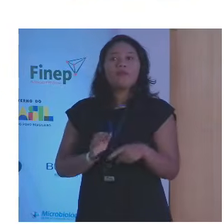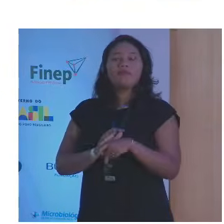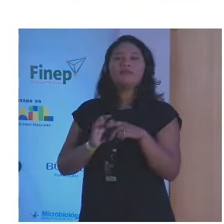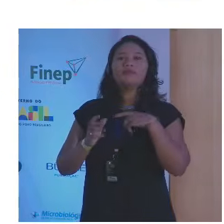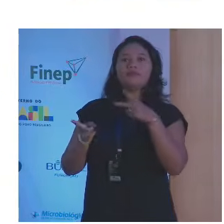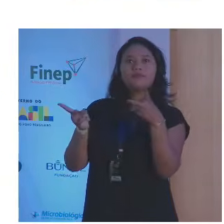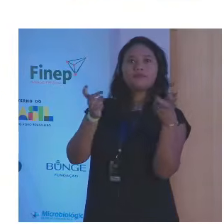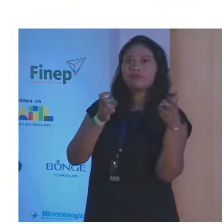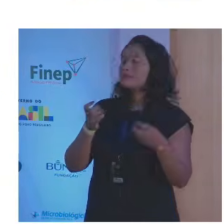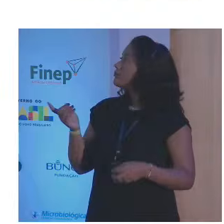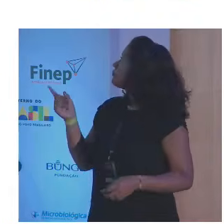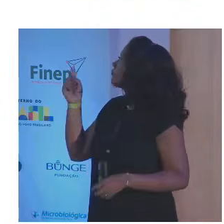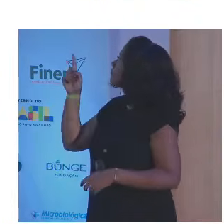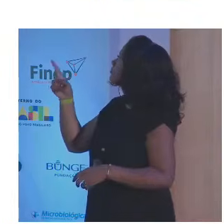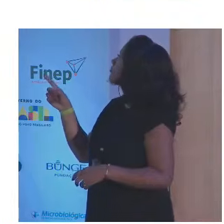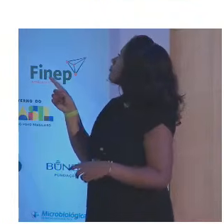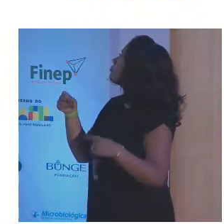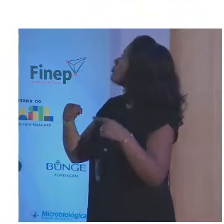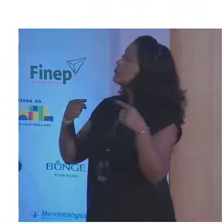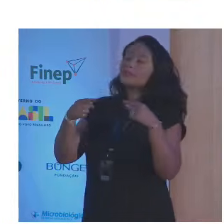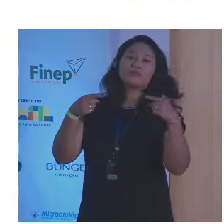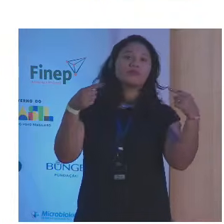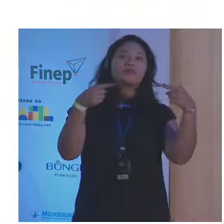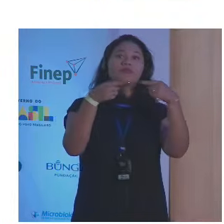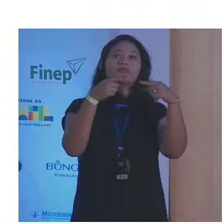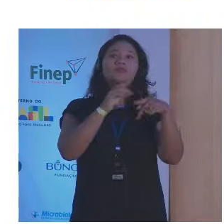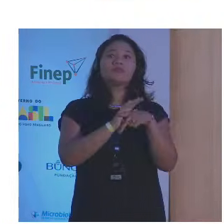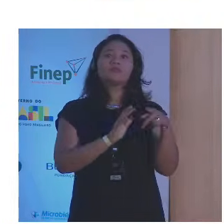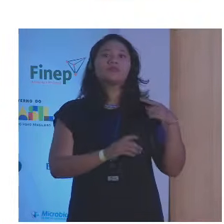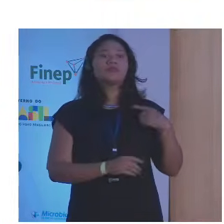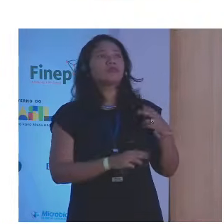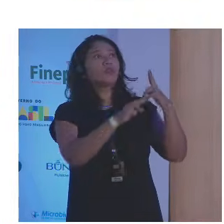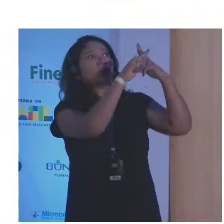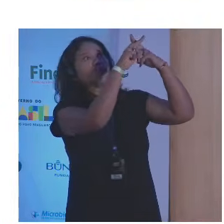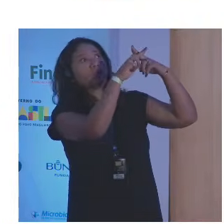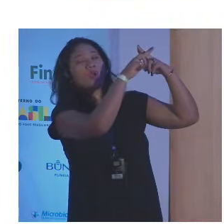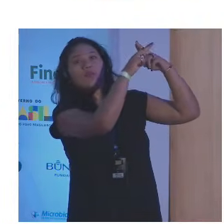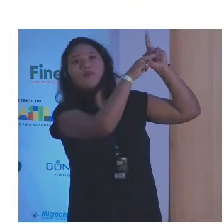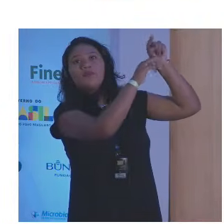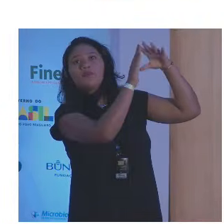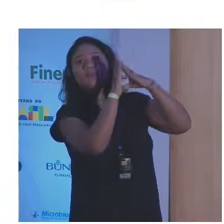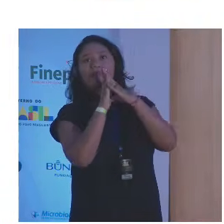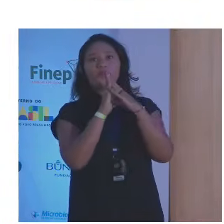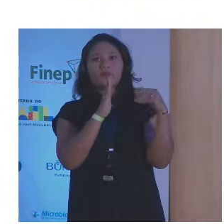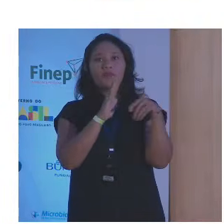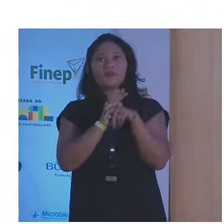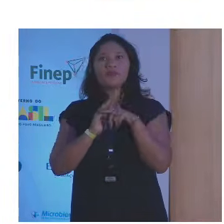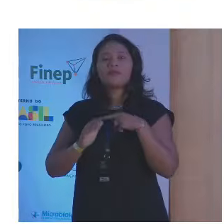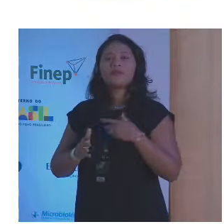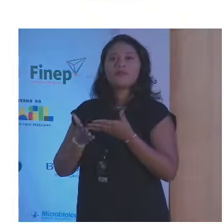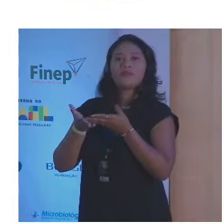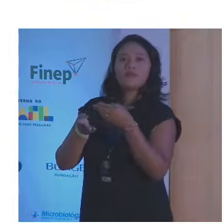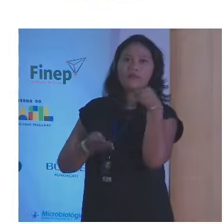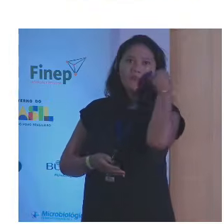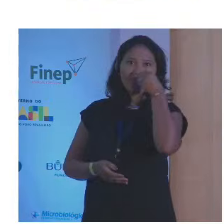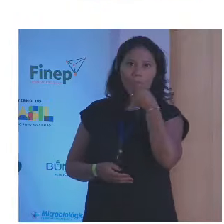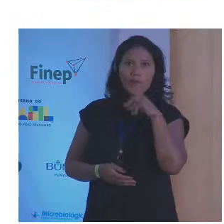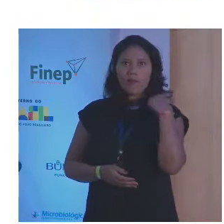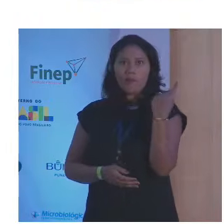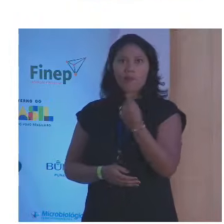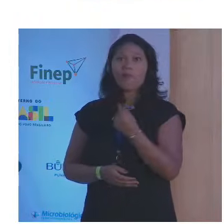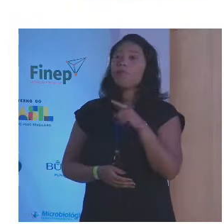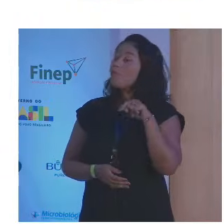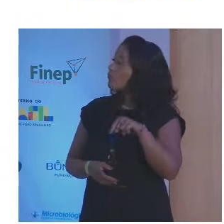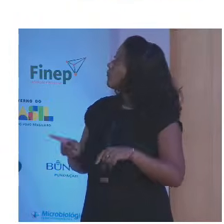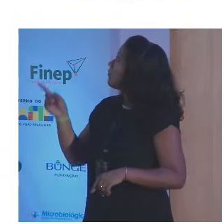its space data, in situ data, modeling, and the human expertise, the human intelligence. And this is what has been done in